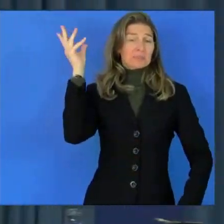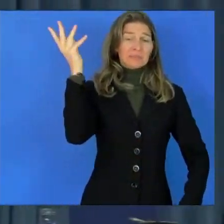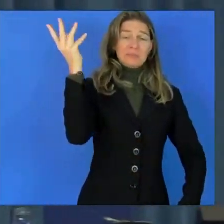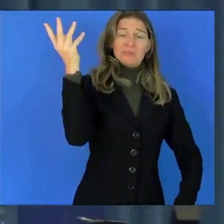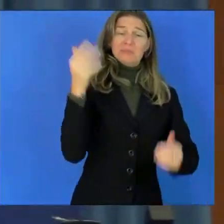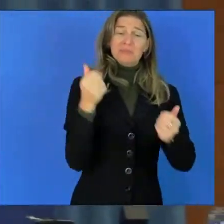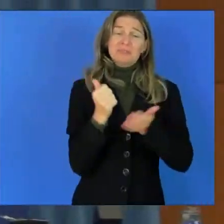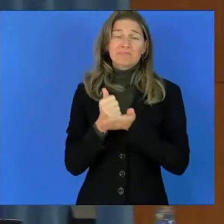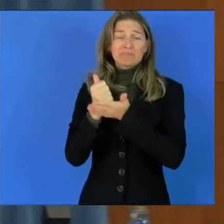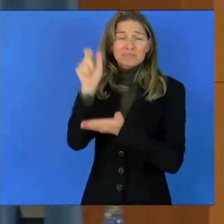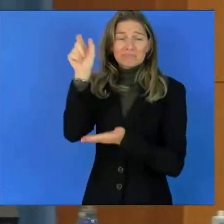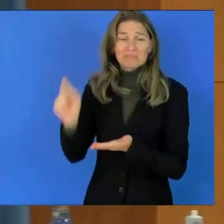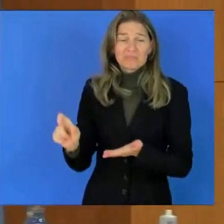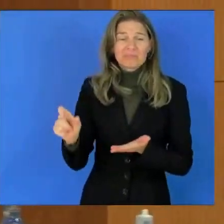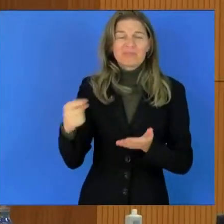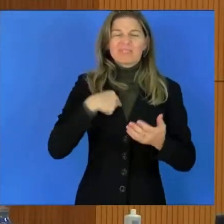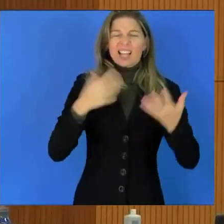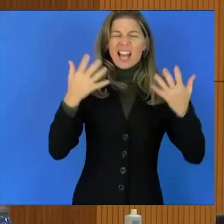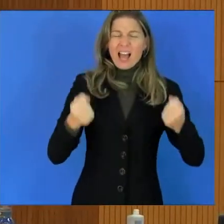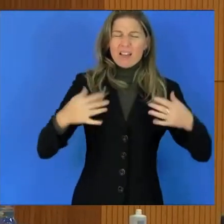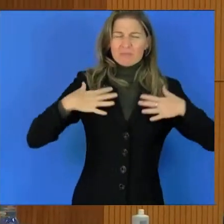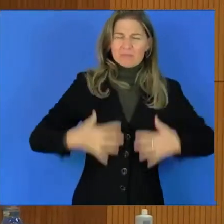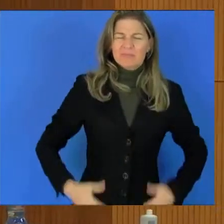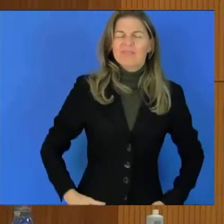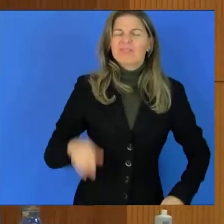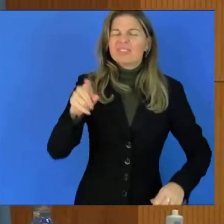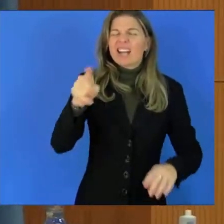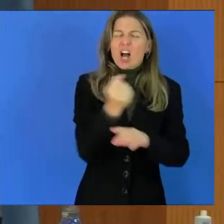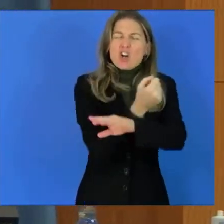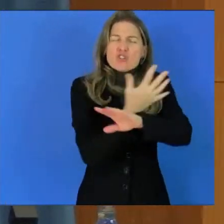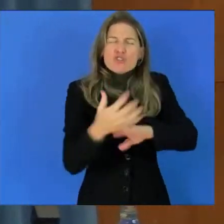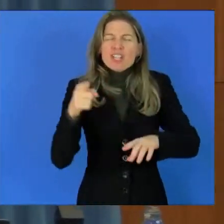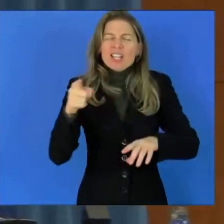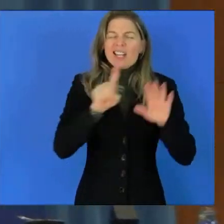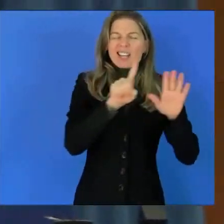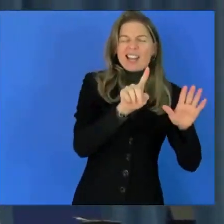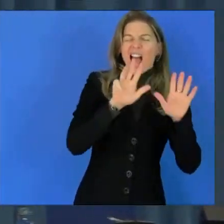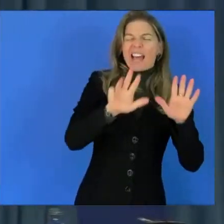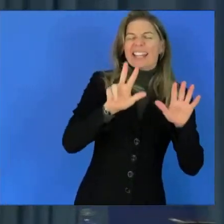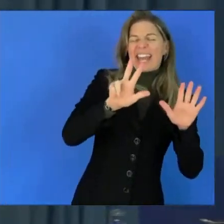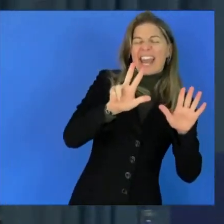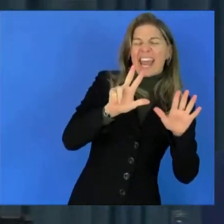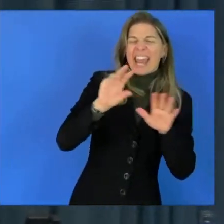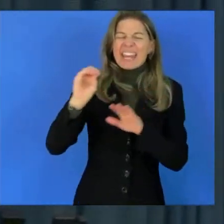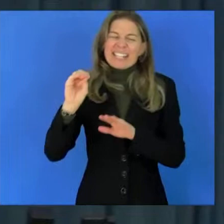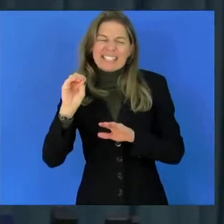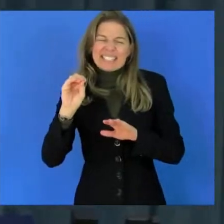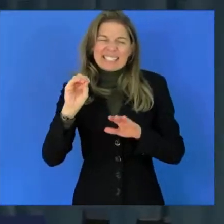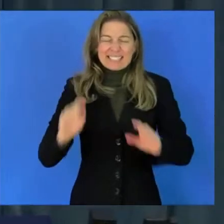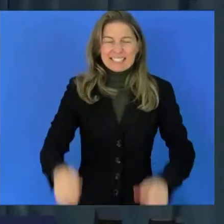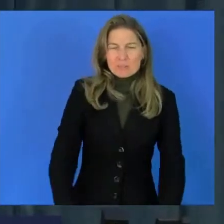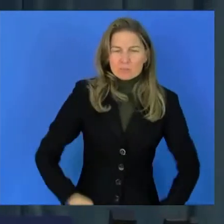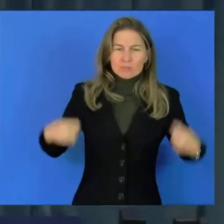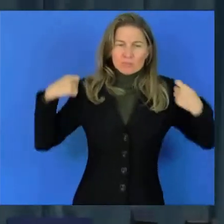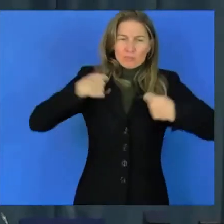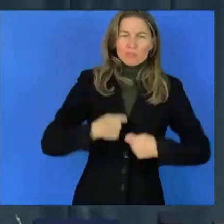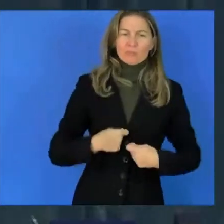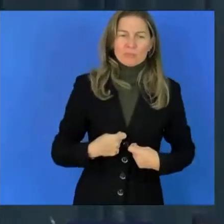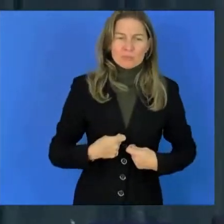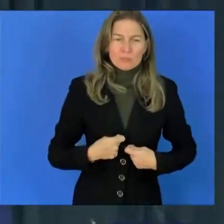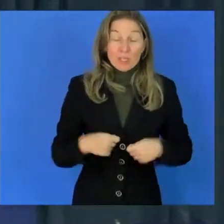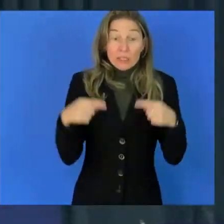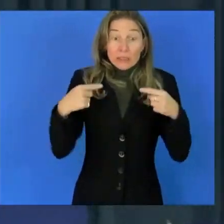green 1980s jumpsuit to encourage me not to be so nervous because I am genuinely